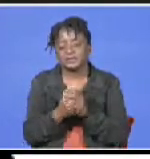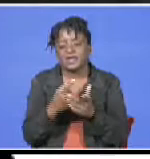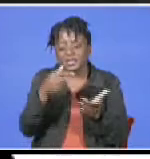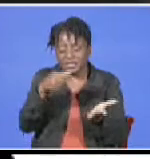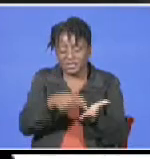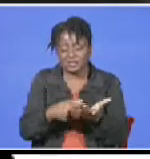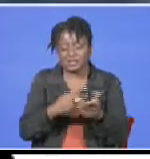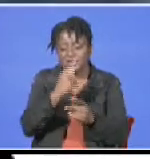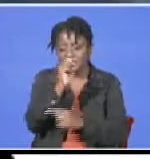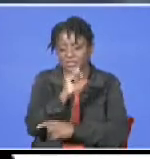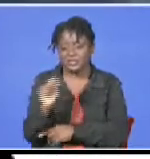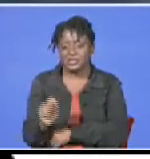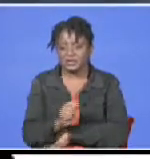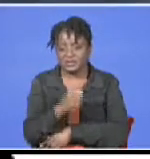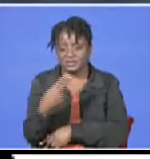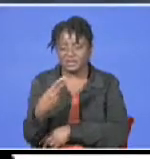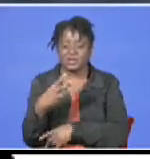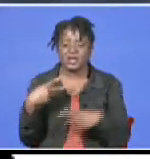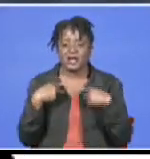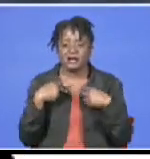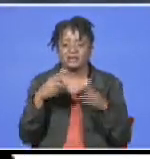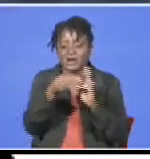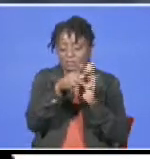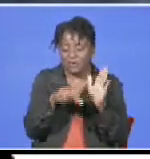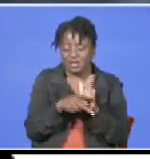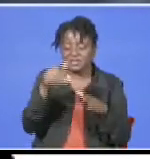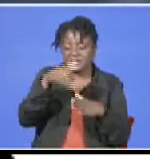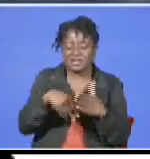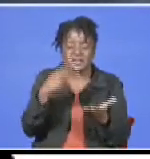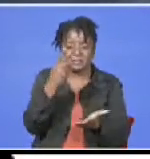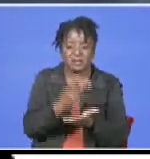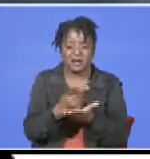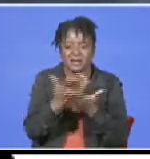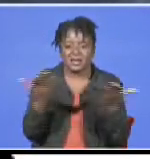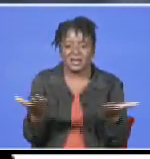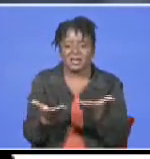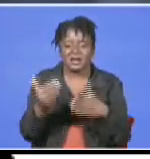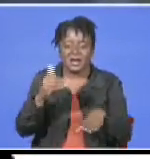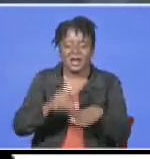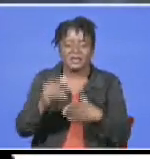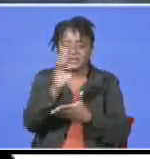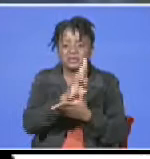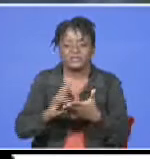Coming this Thursday, we have a Policy in the Park here at the university where students will be